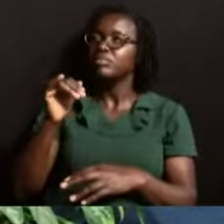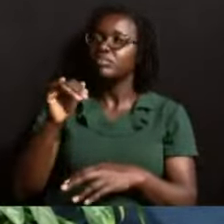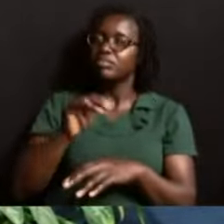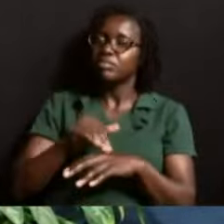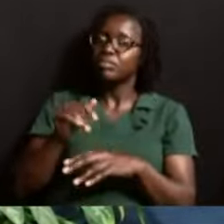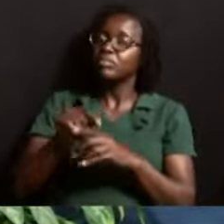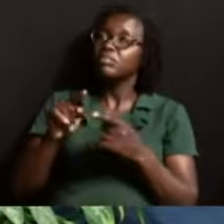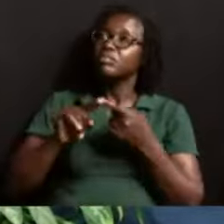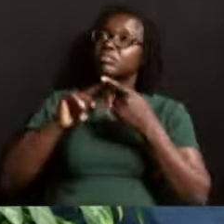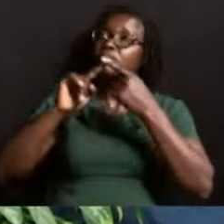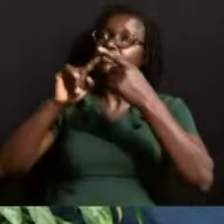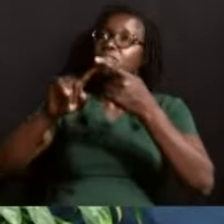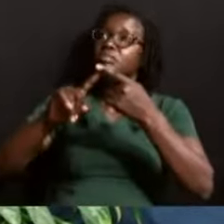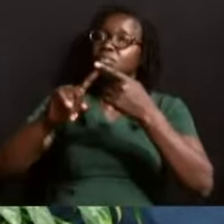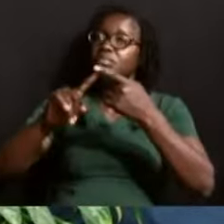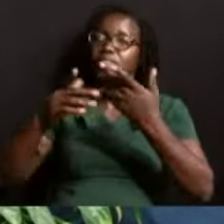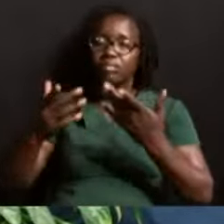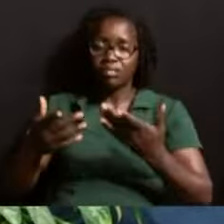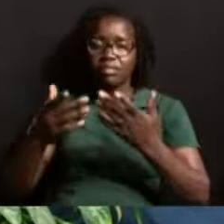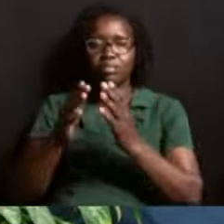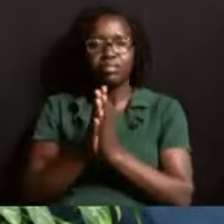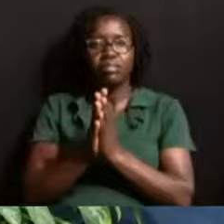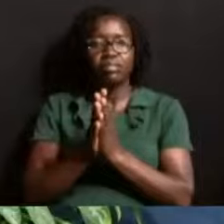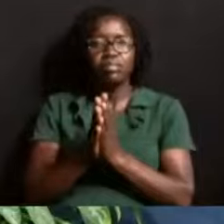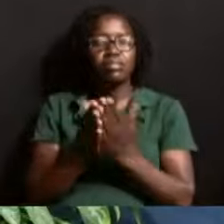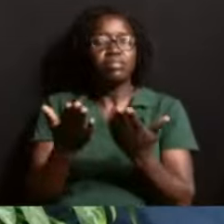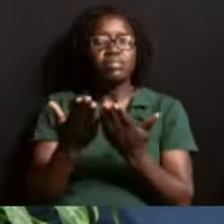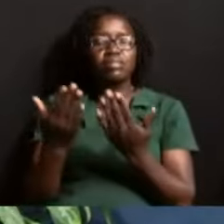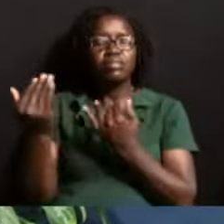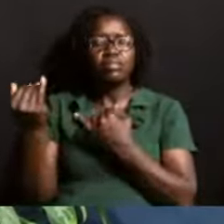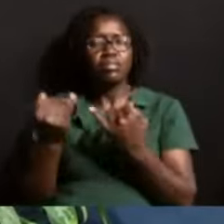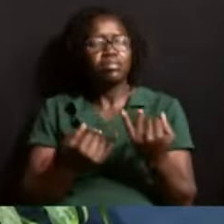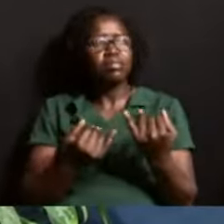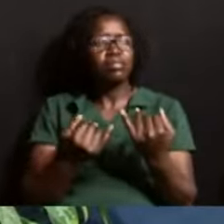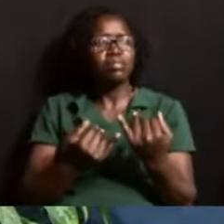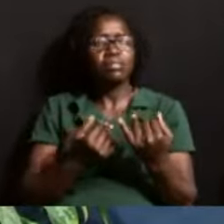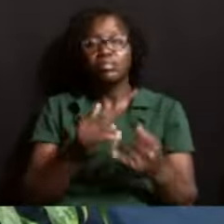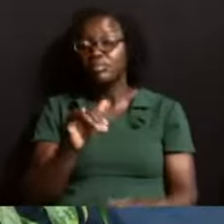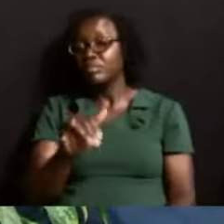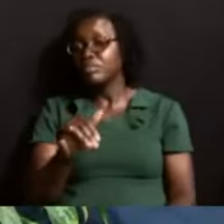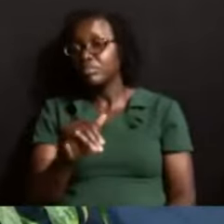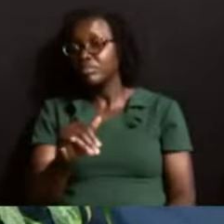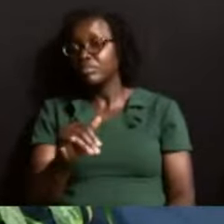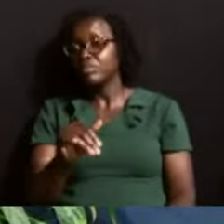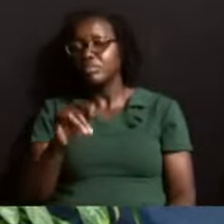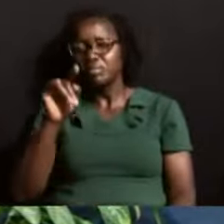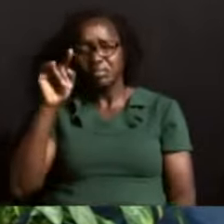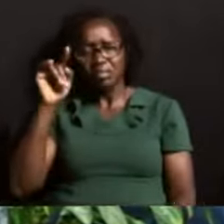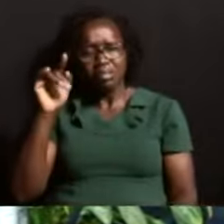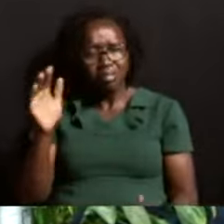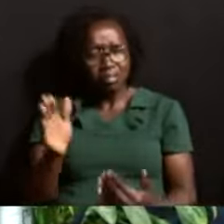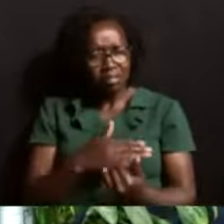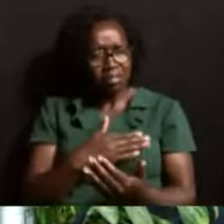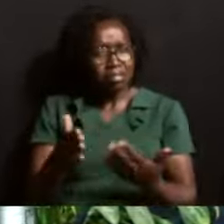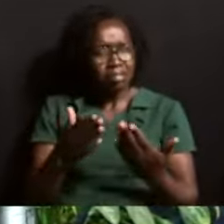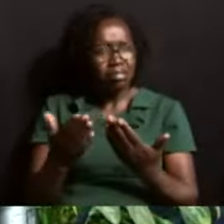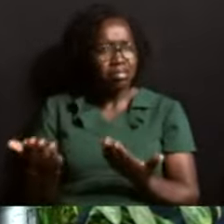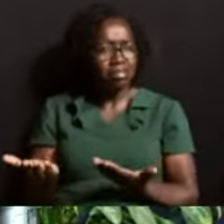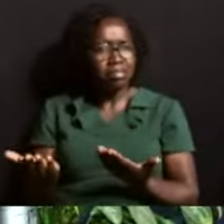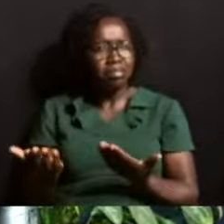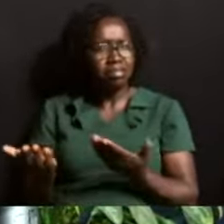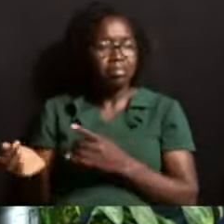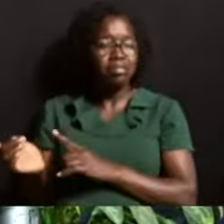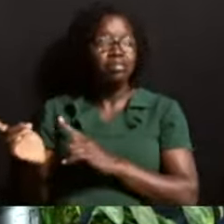And you know, the beautiful thing about this kind of invitation is that it doesn't matter how many of you will